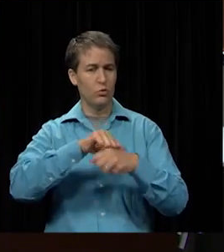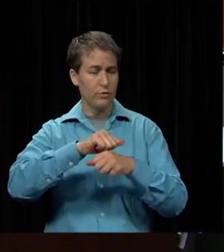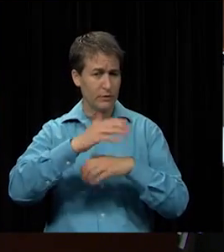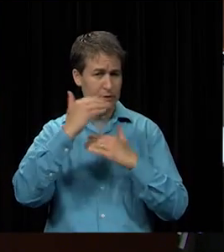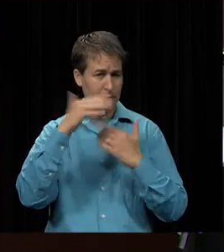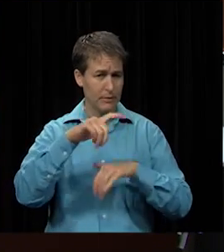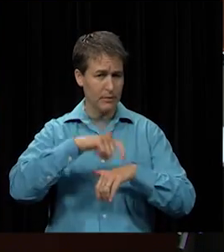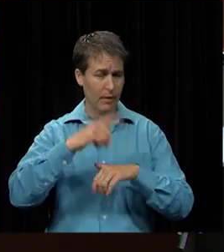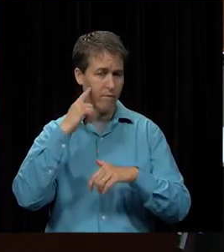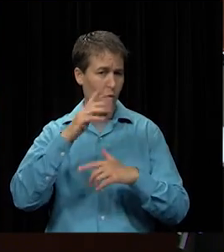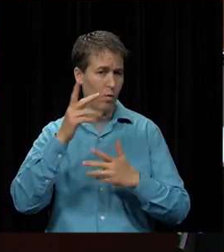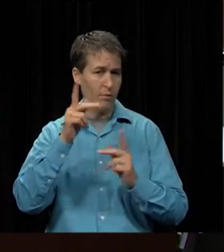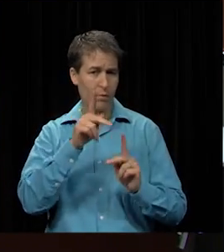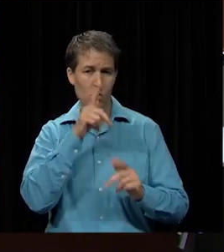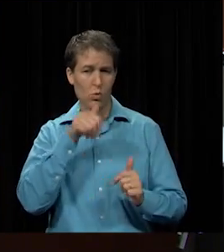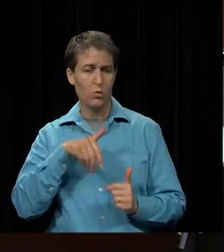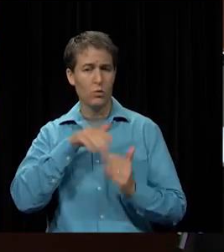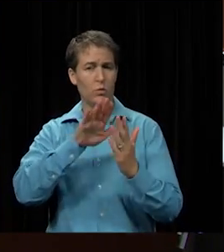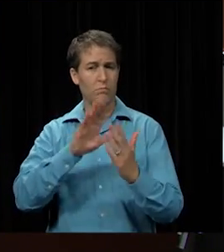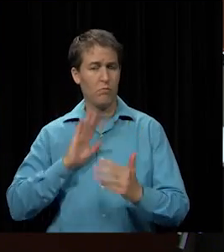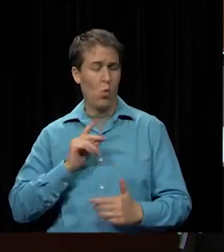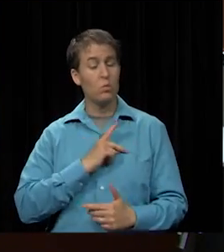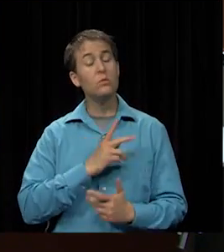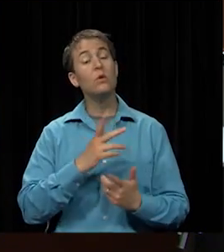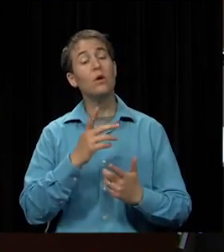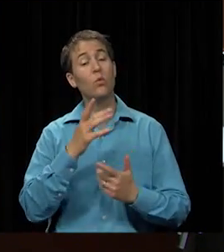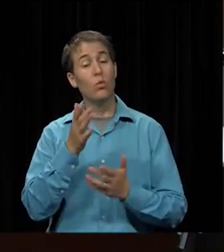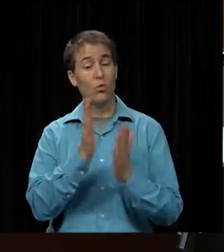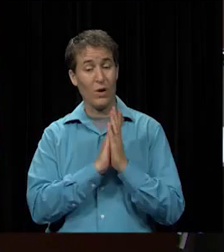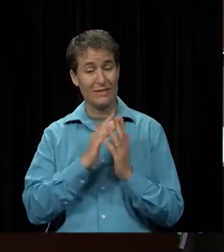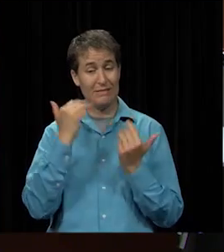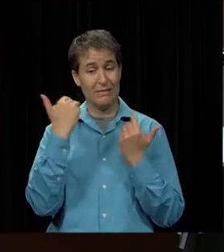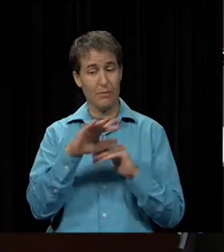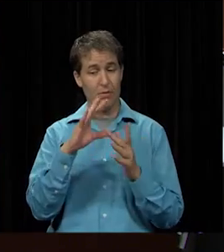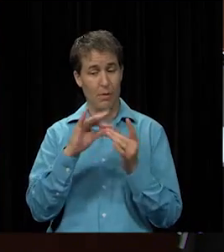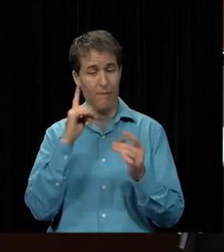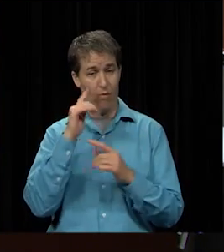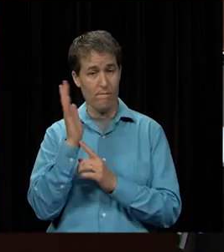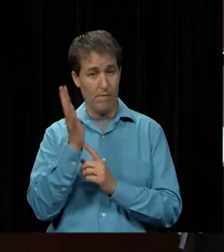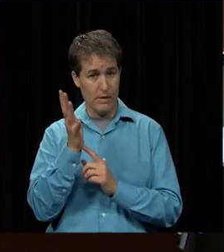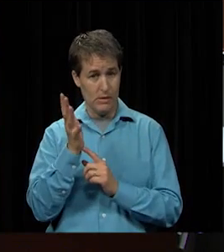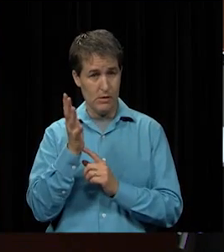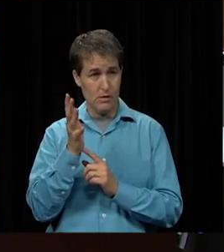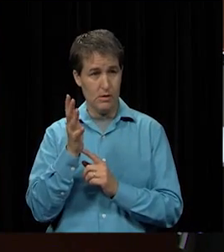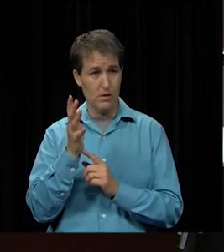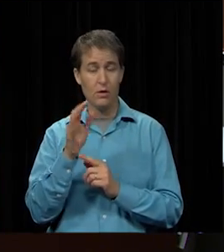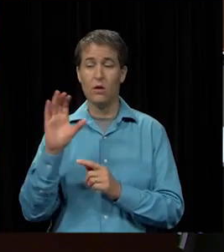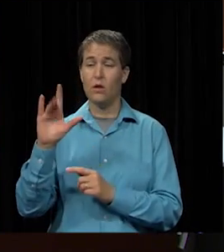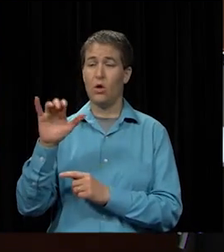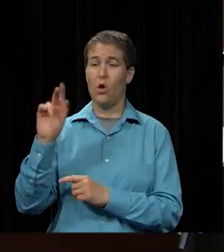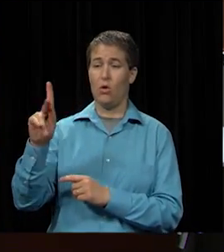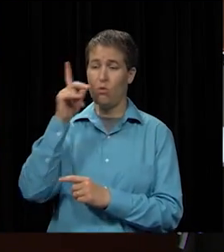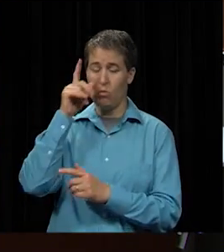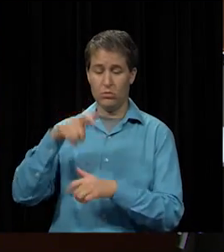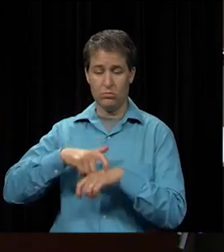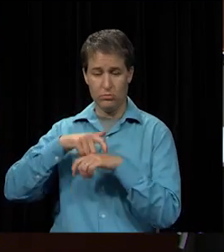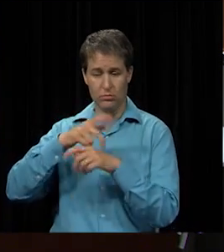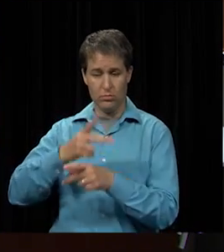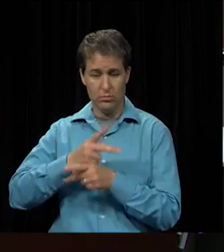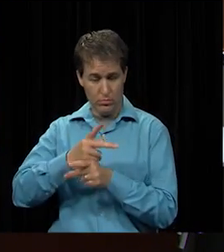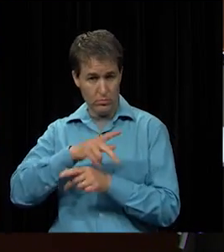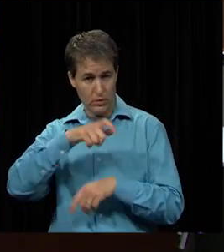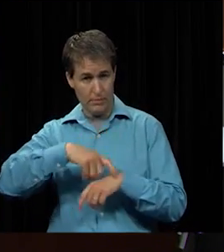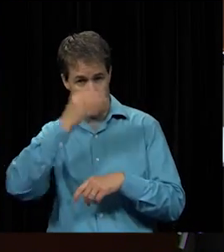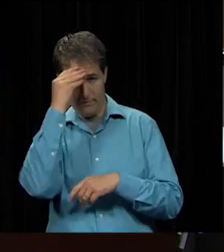wishing to address the Board. We request that individual speakers limit their comments to five minutes. The Clerk will monitor the time and notify the